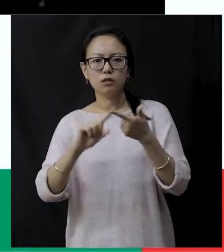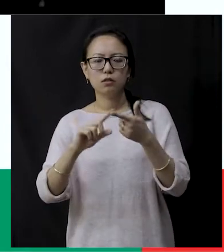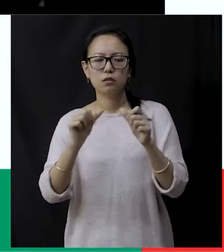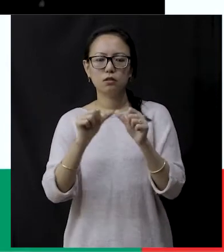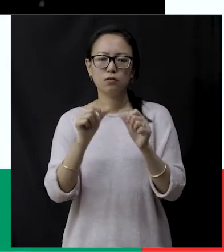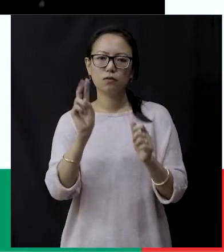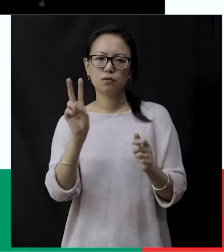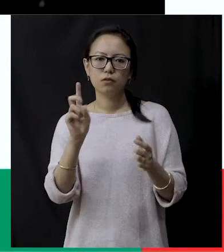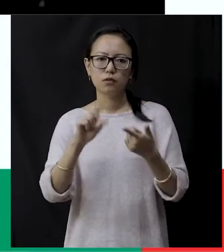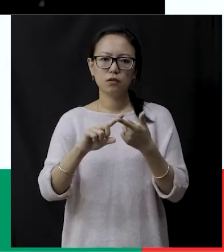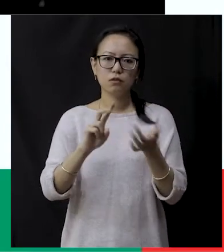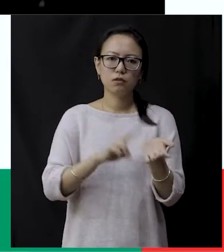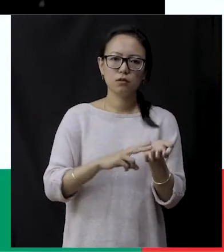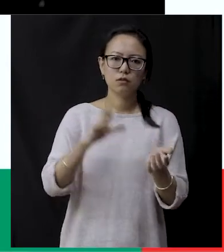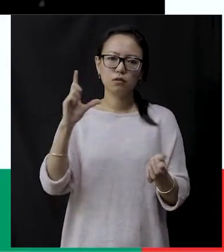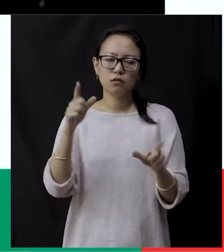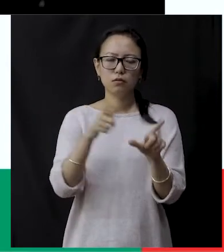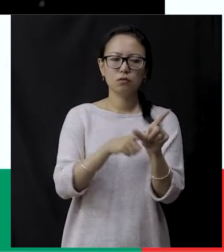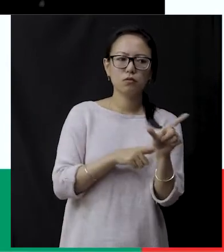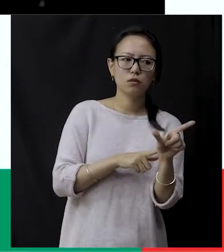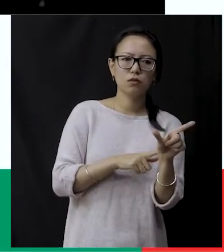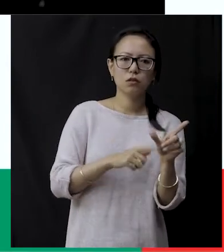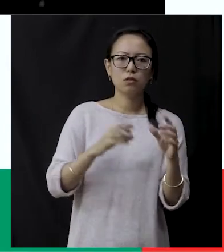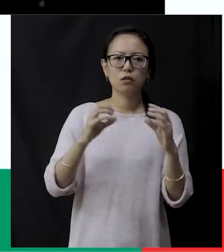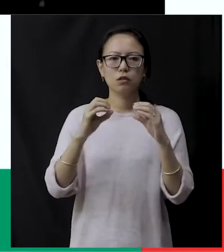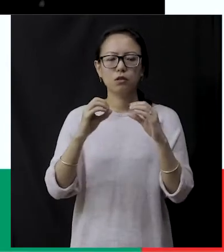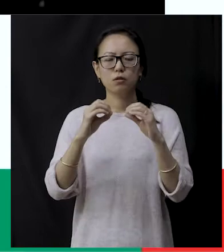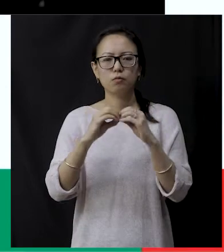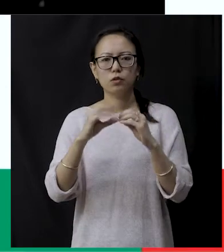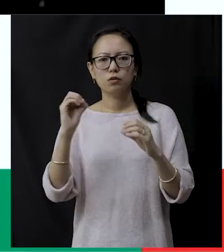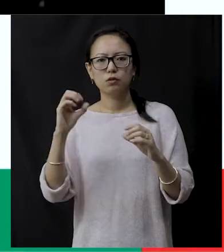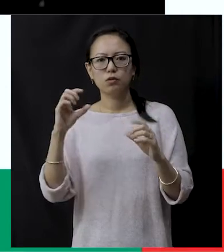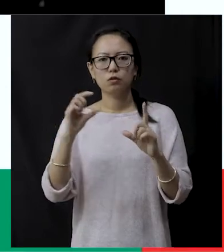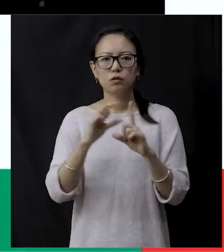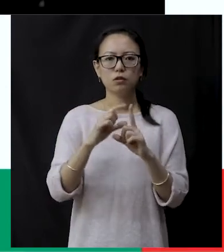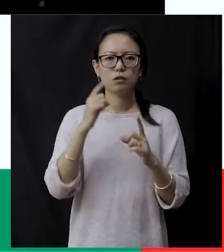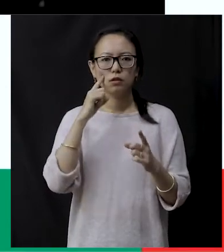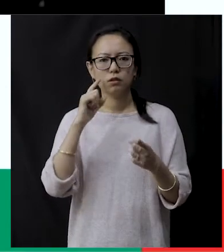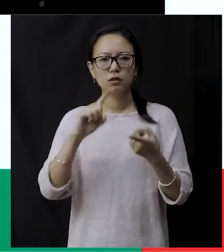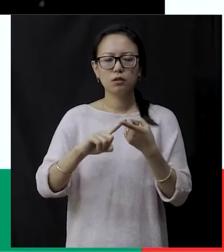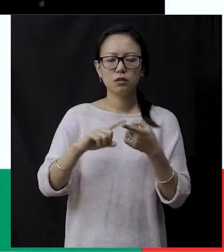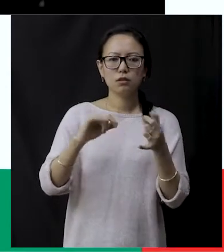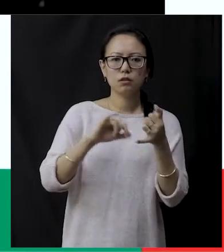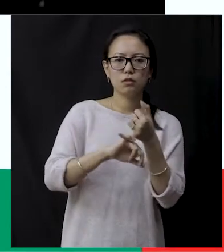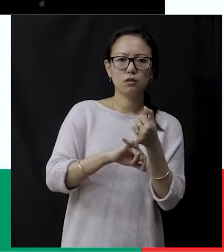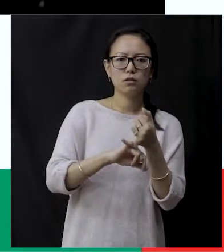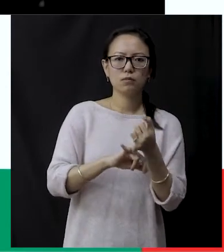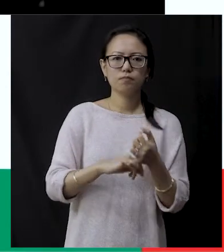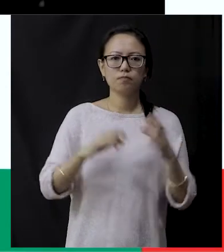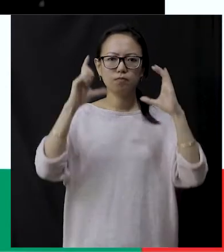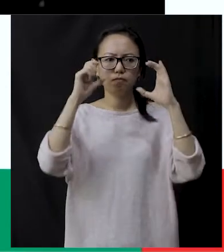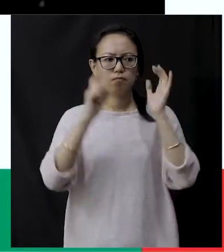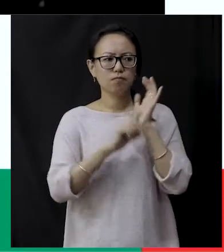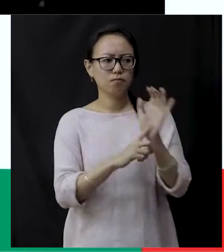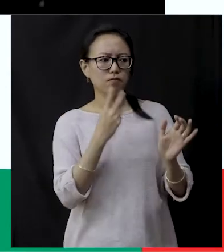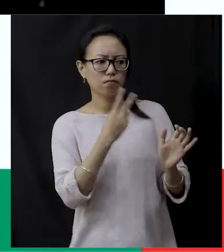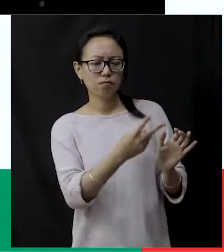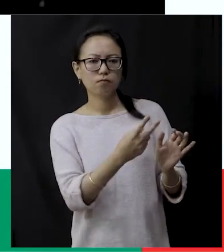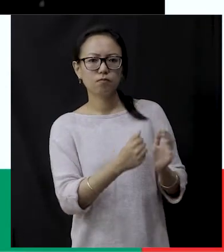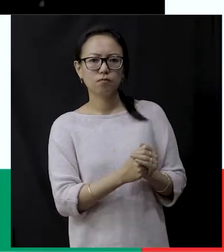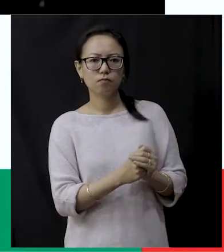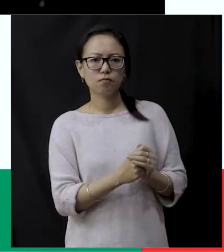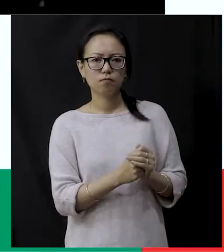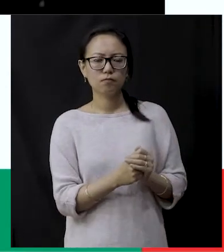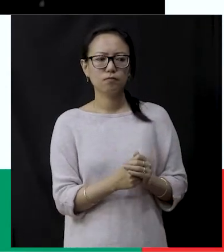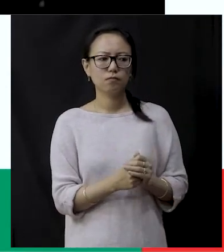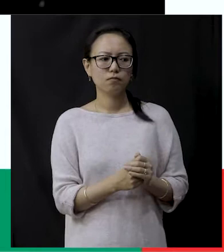earth where we live, and this is moon. And here in the sky, you can see all the